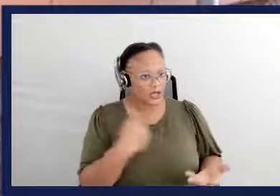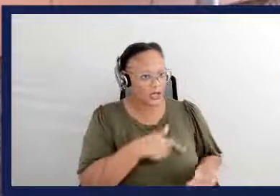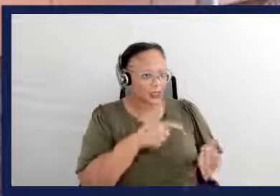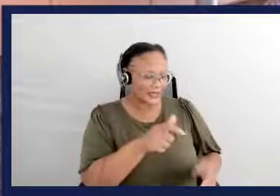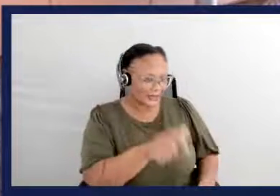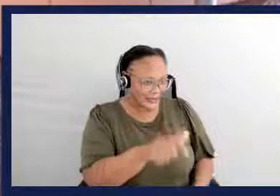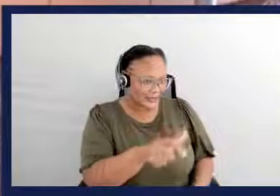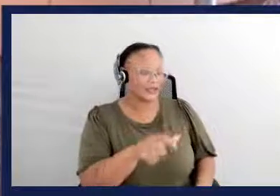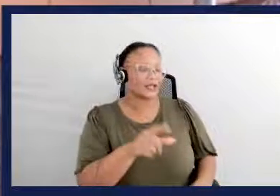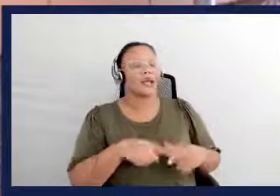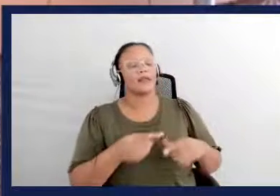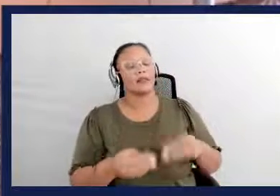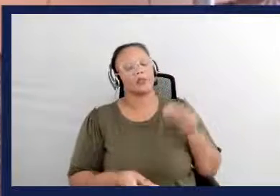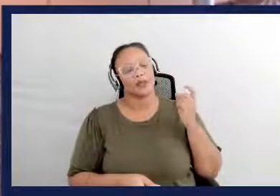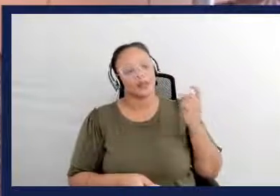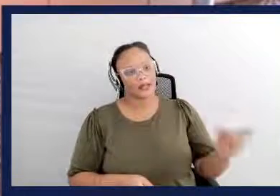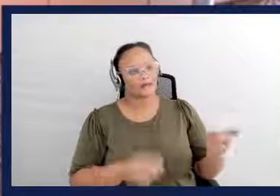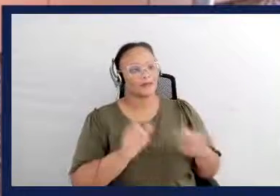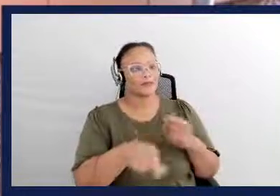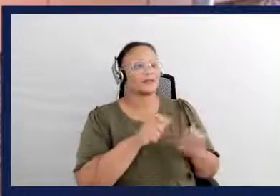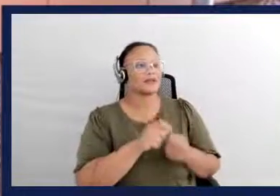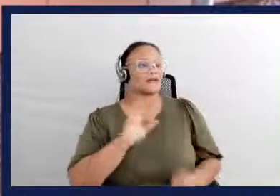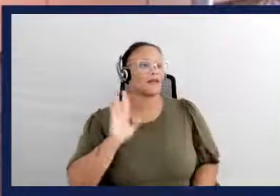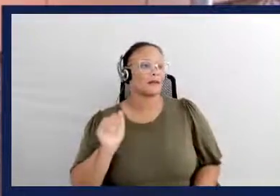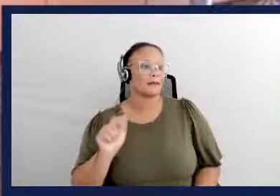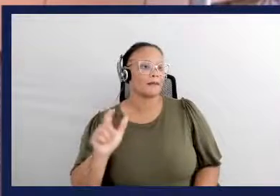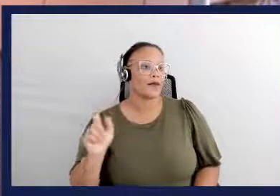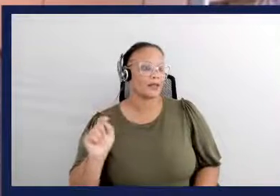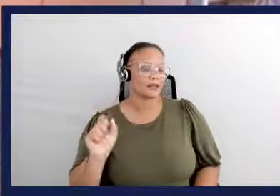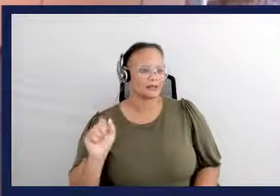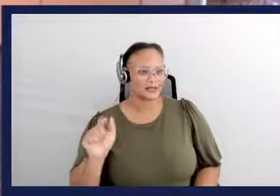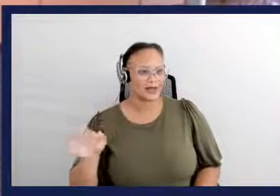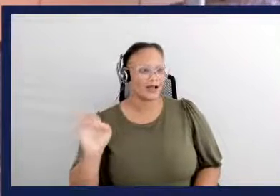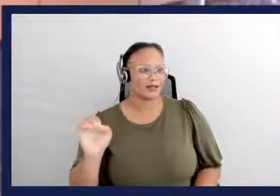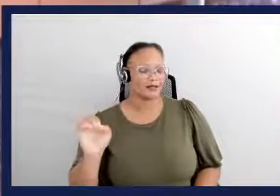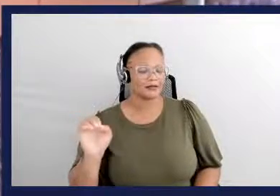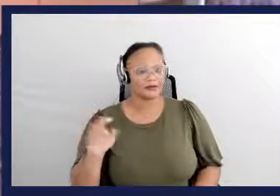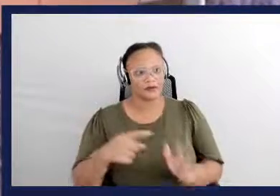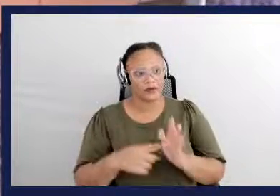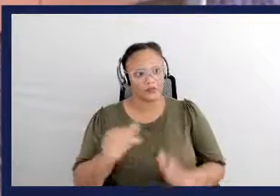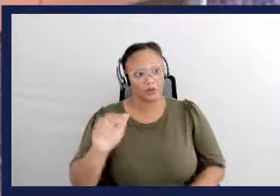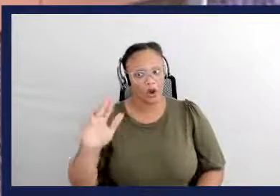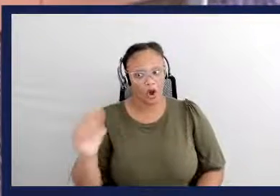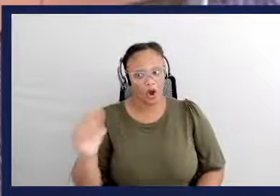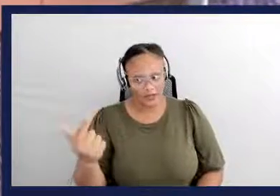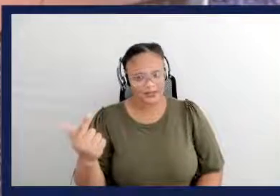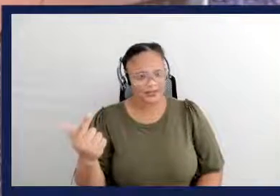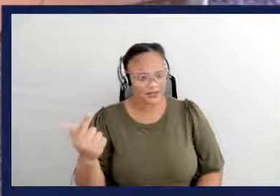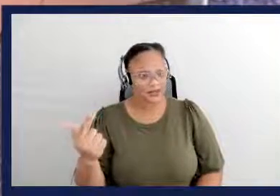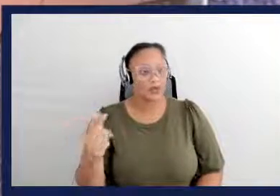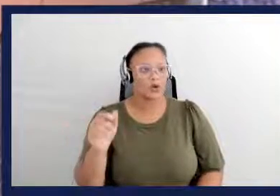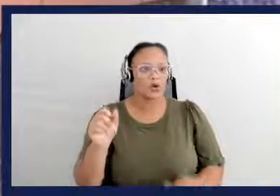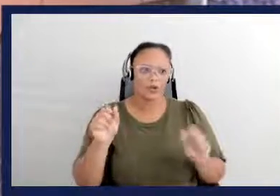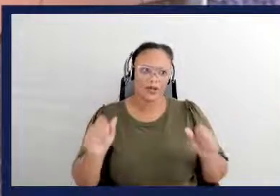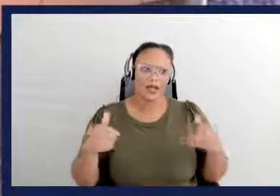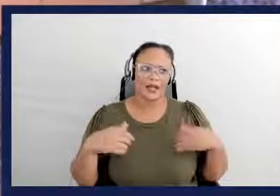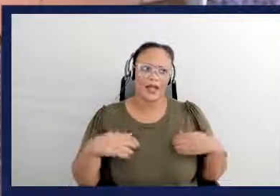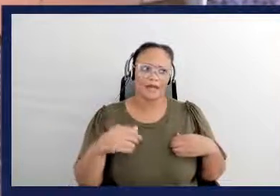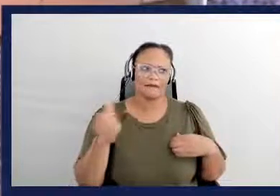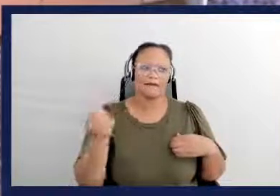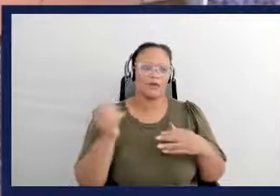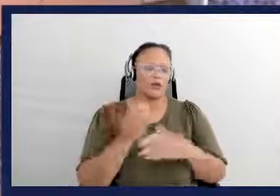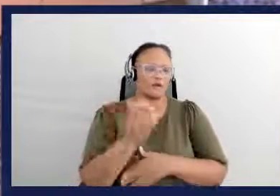their specific ballot style. So in an August primary, we could have over 18,000 different ballot styles. In a November general